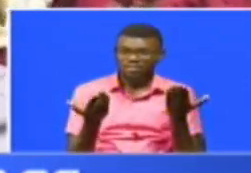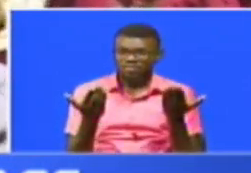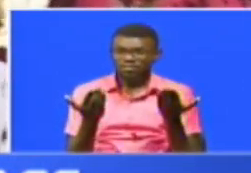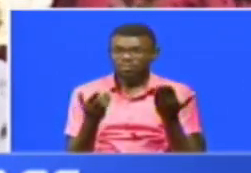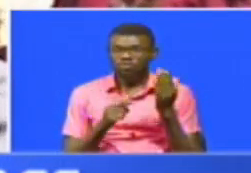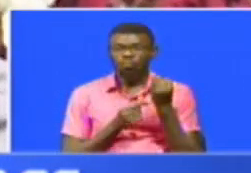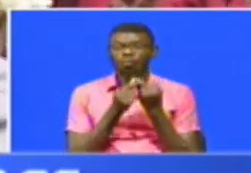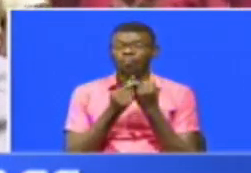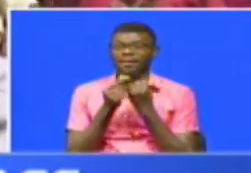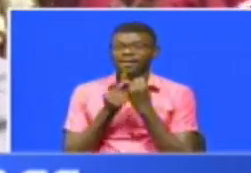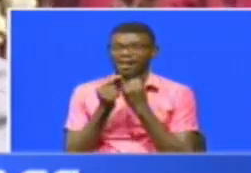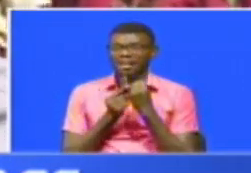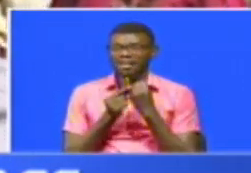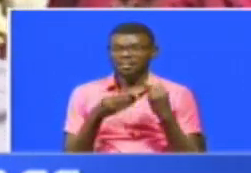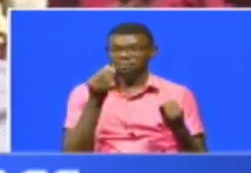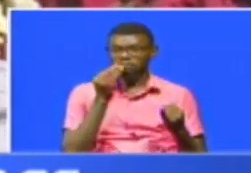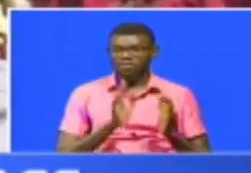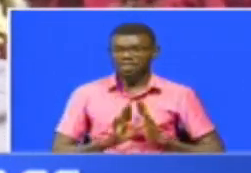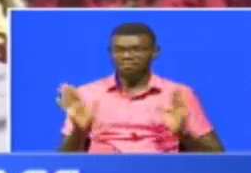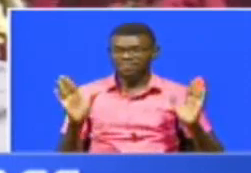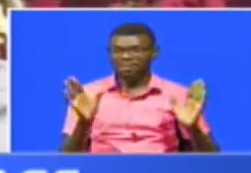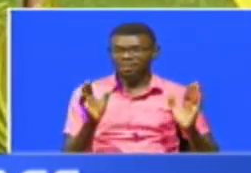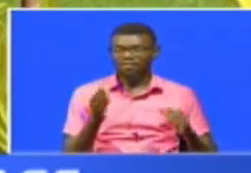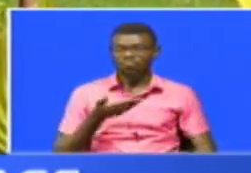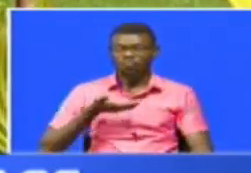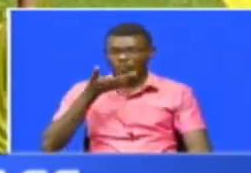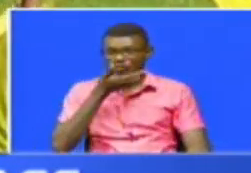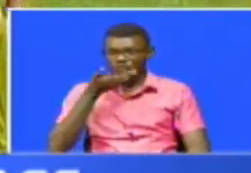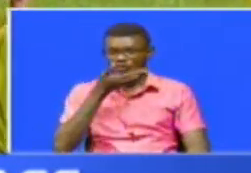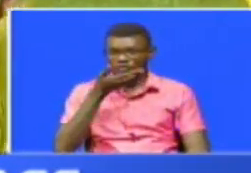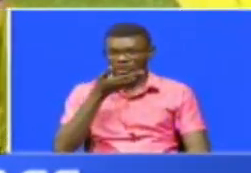mostly omena. Na hivyo vitu vingine uji.